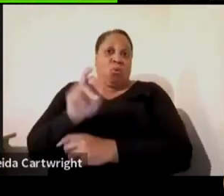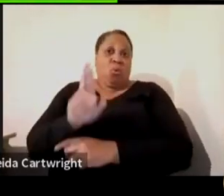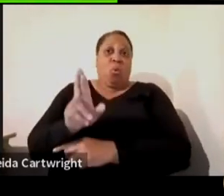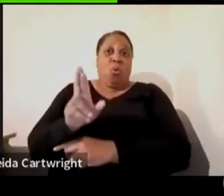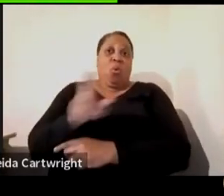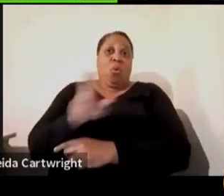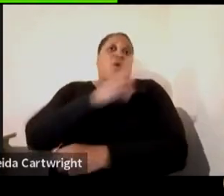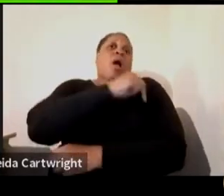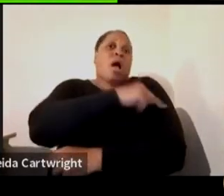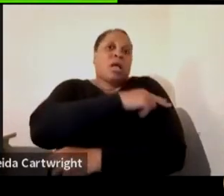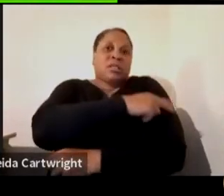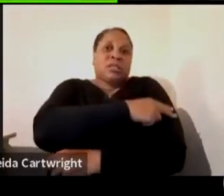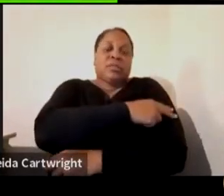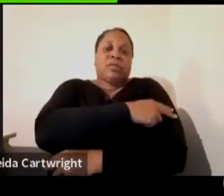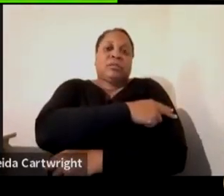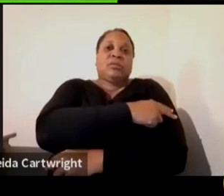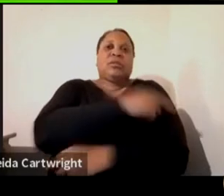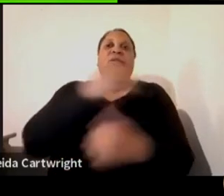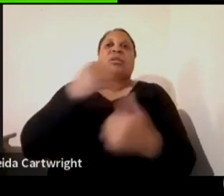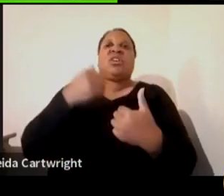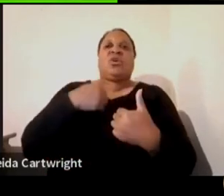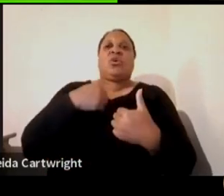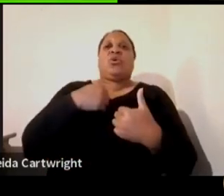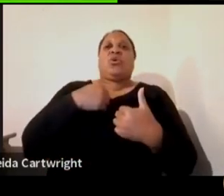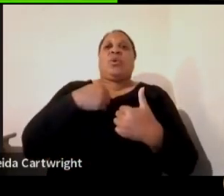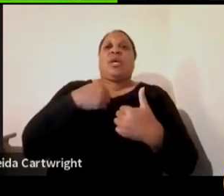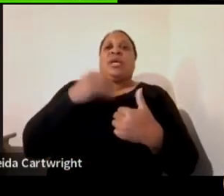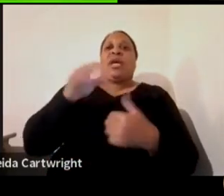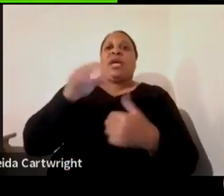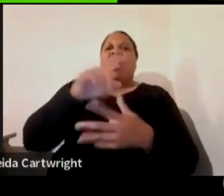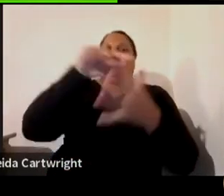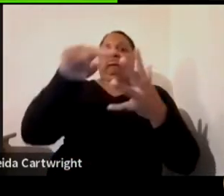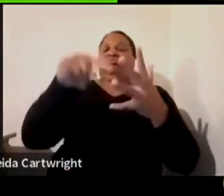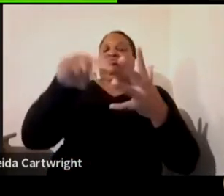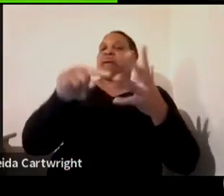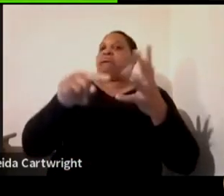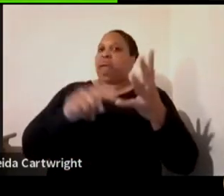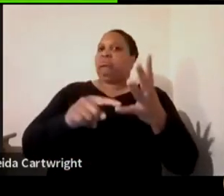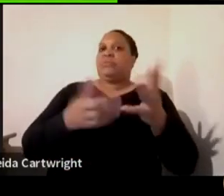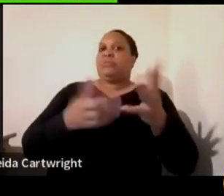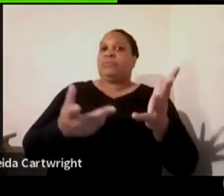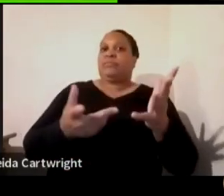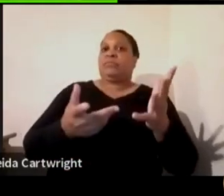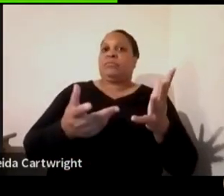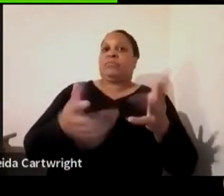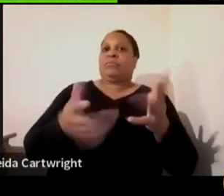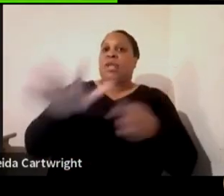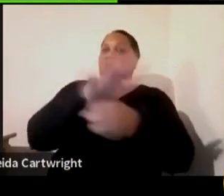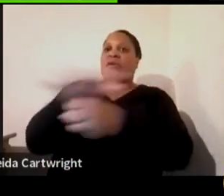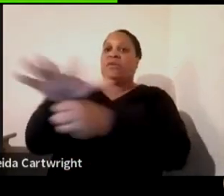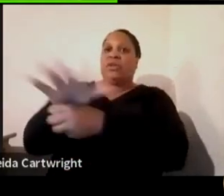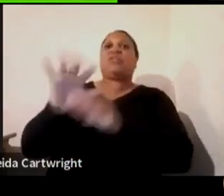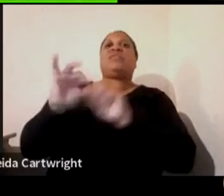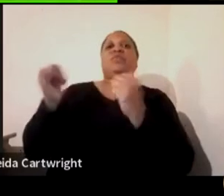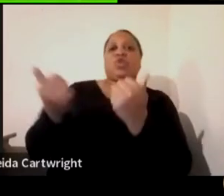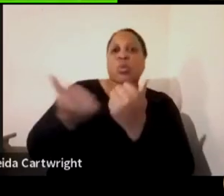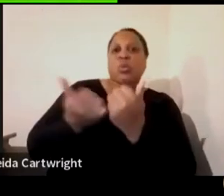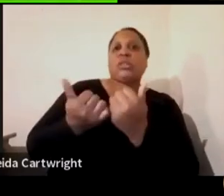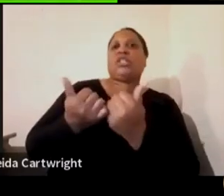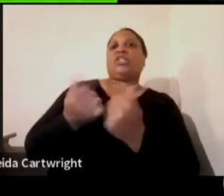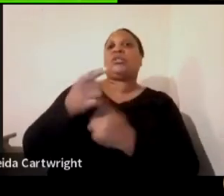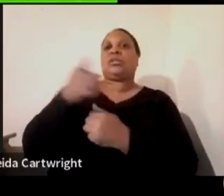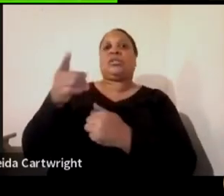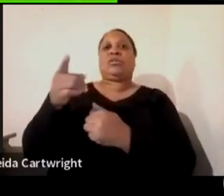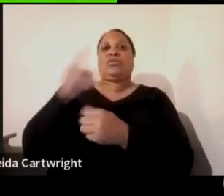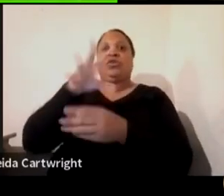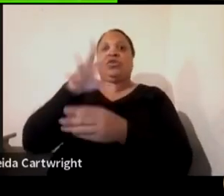hospital, we have identified focal points from particular associations. So if you are associated